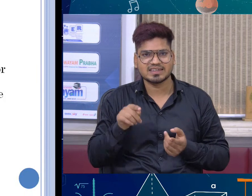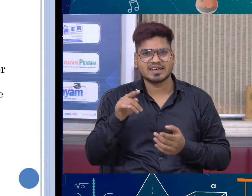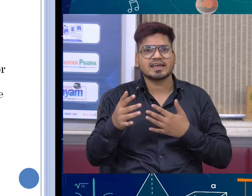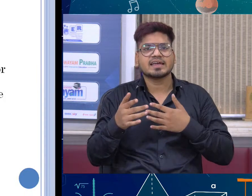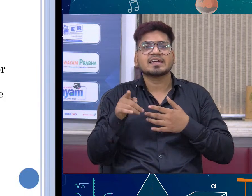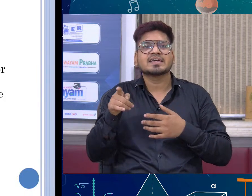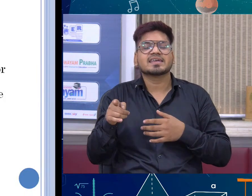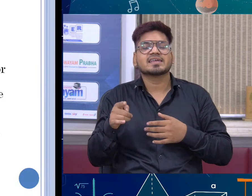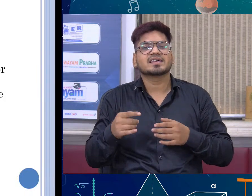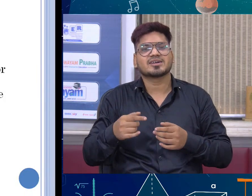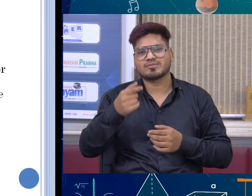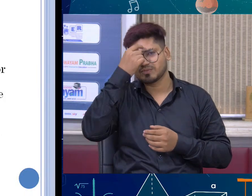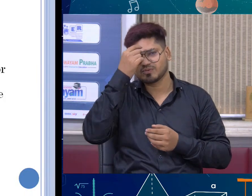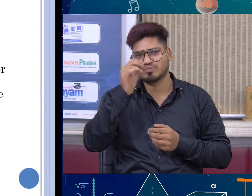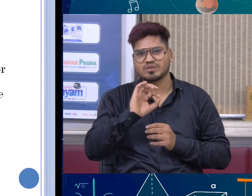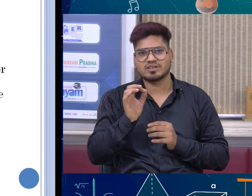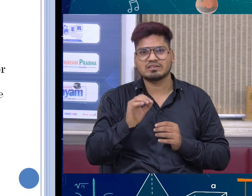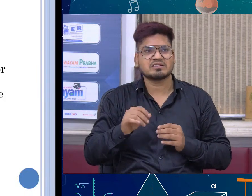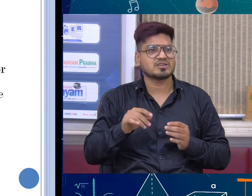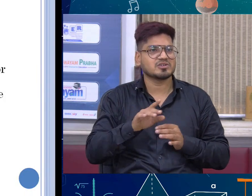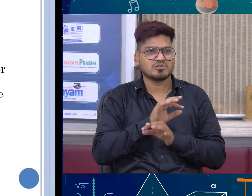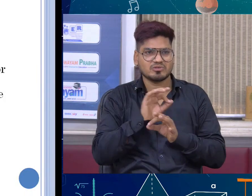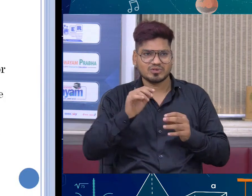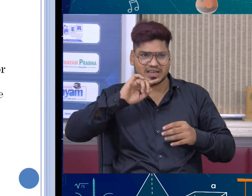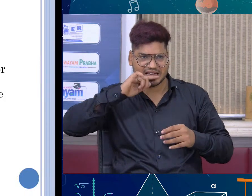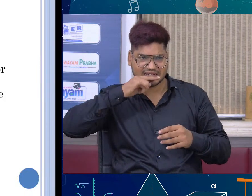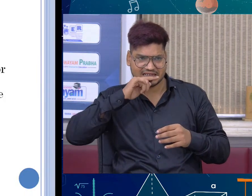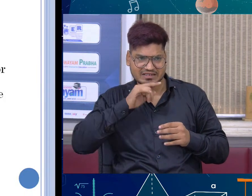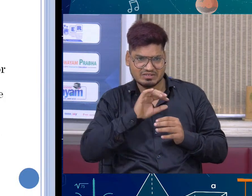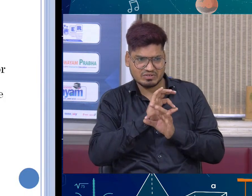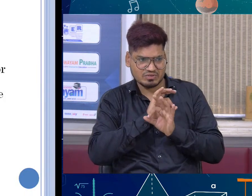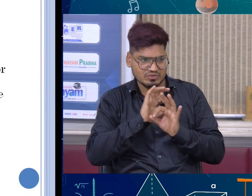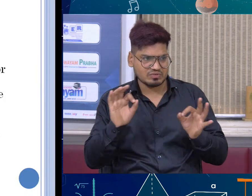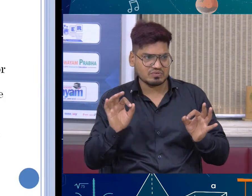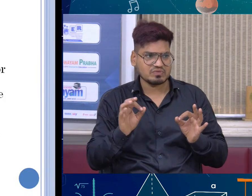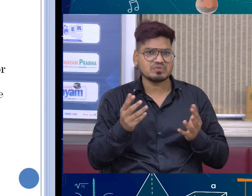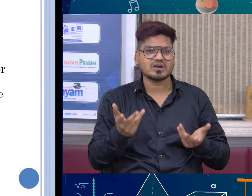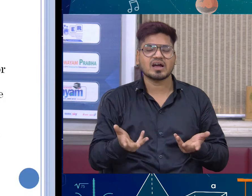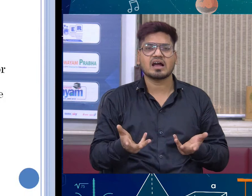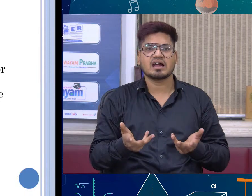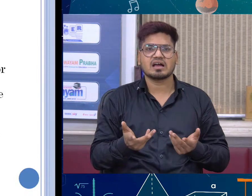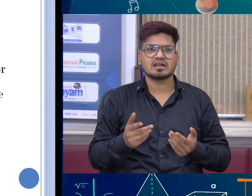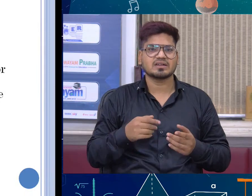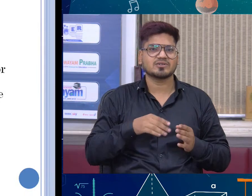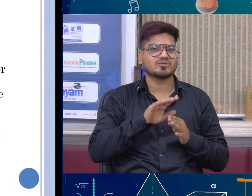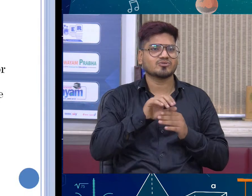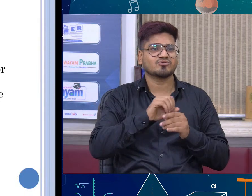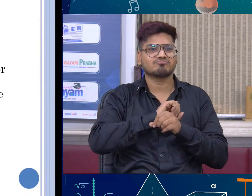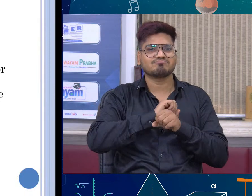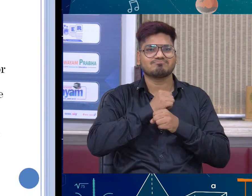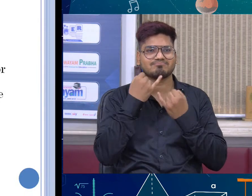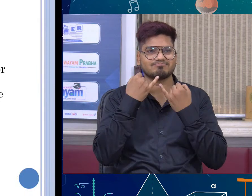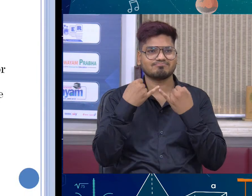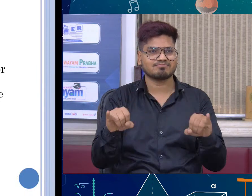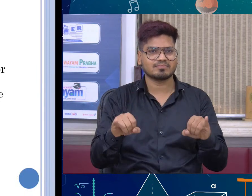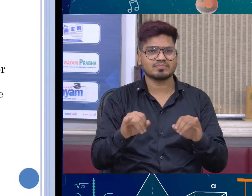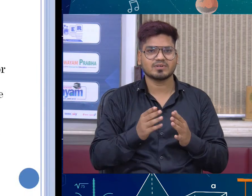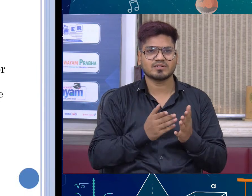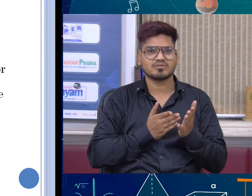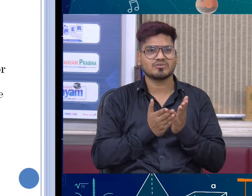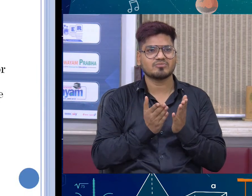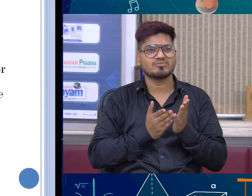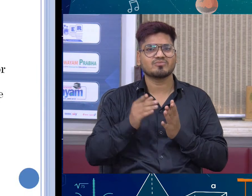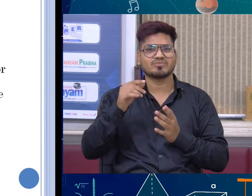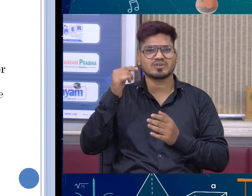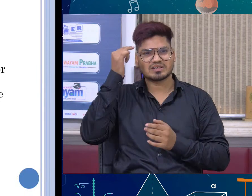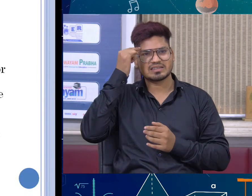single leaf even the field. Everything is white and everything is destroyed. So the